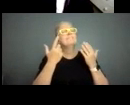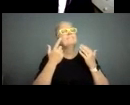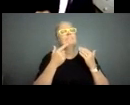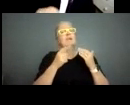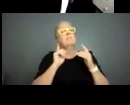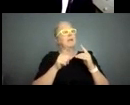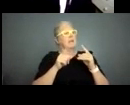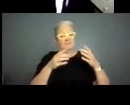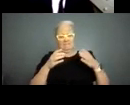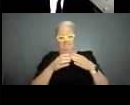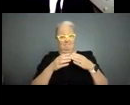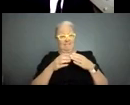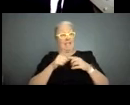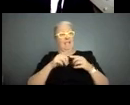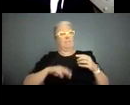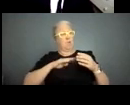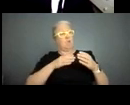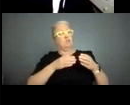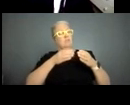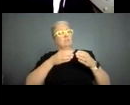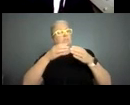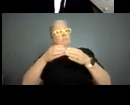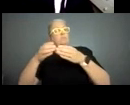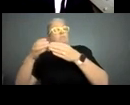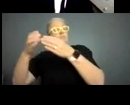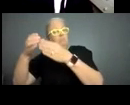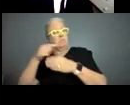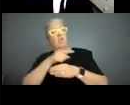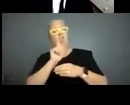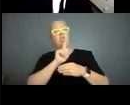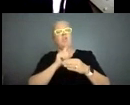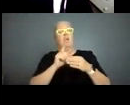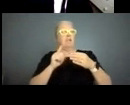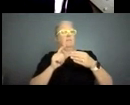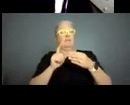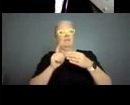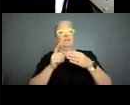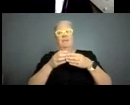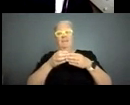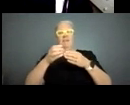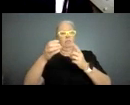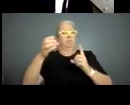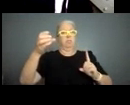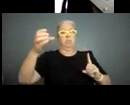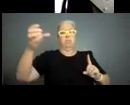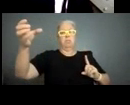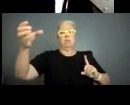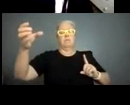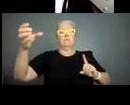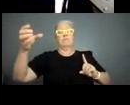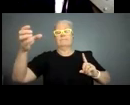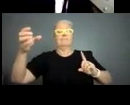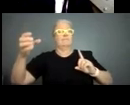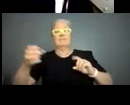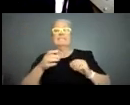peers through the grade system, and we should have a differential assessment and a differential curriculum for them. And that is a challenge to